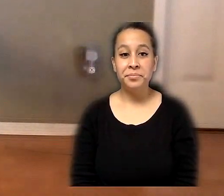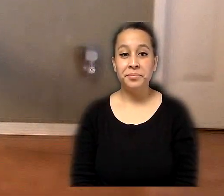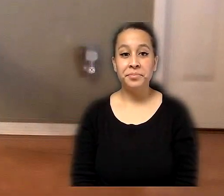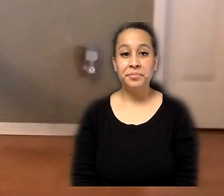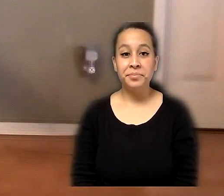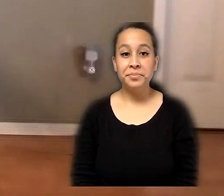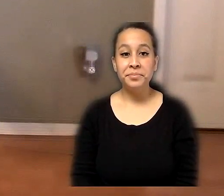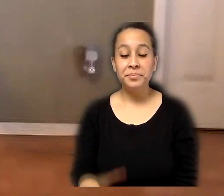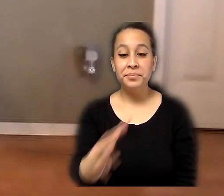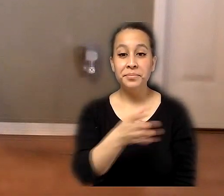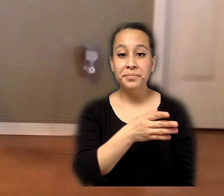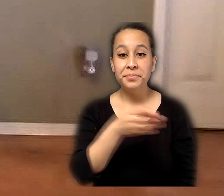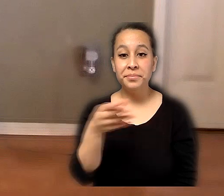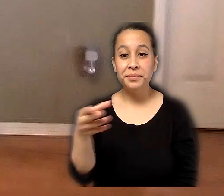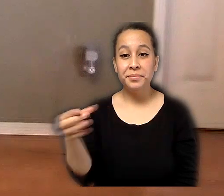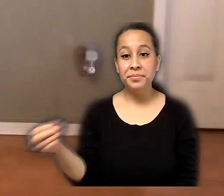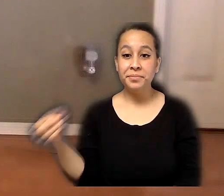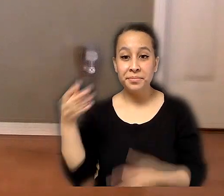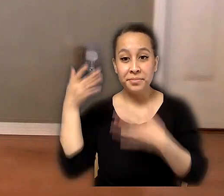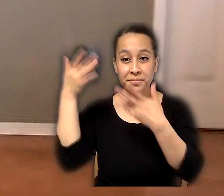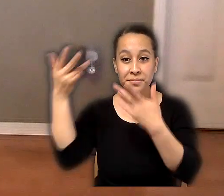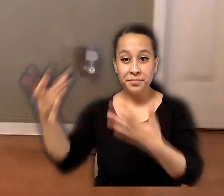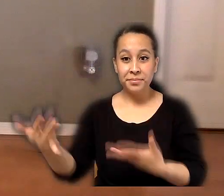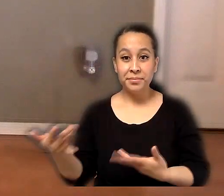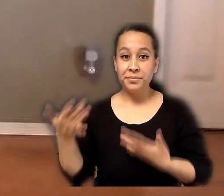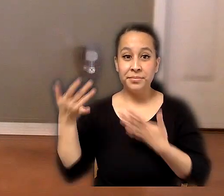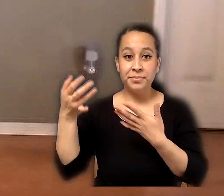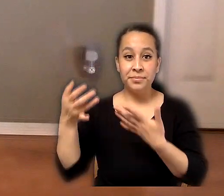and we wait.